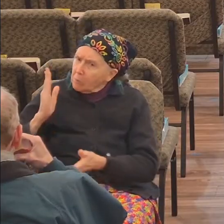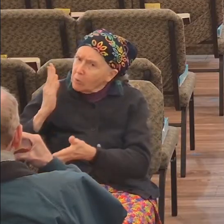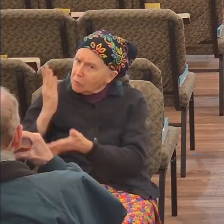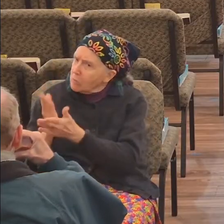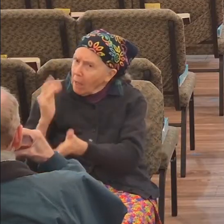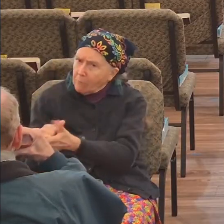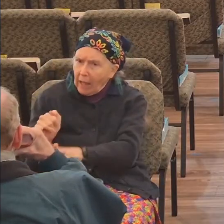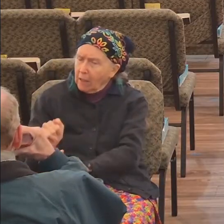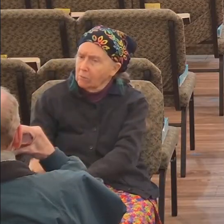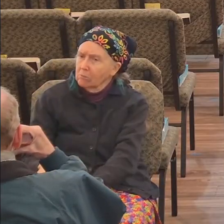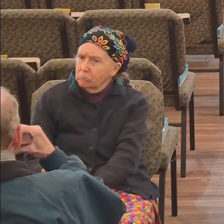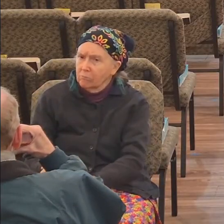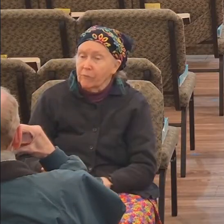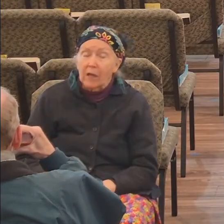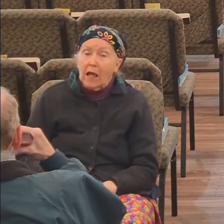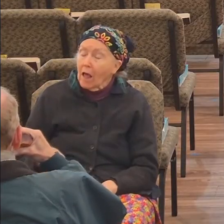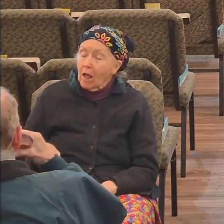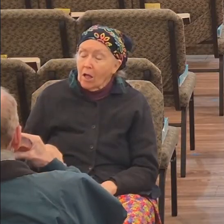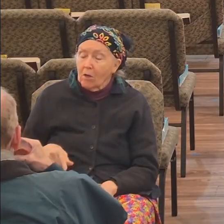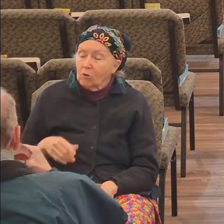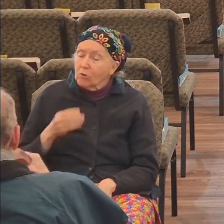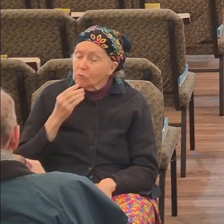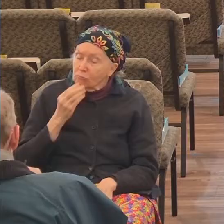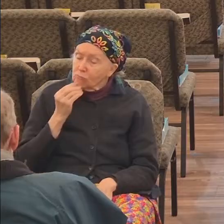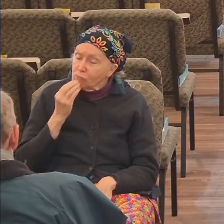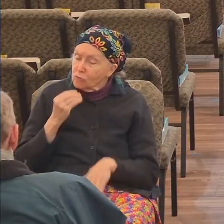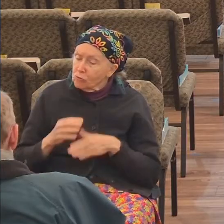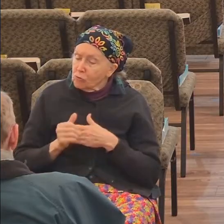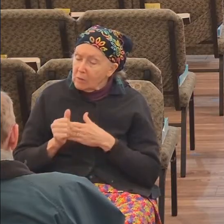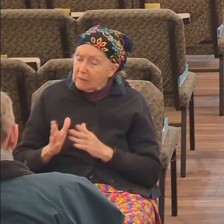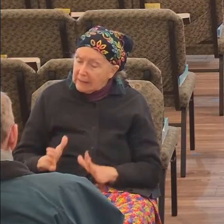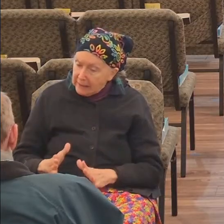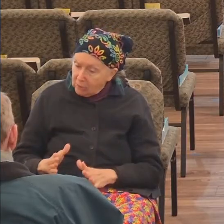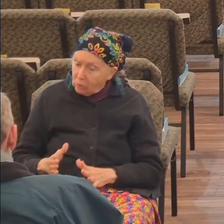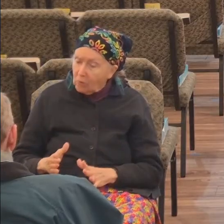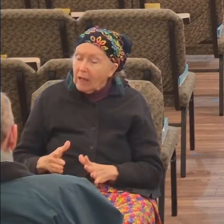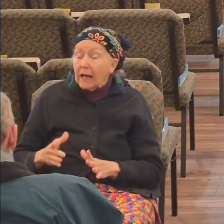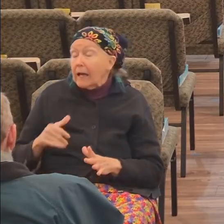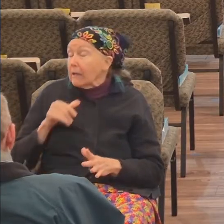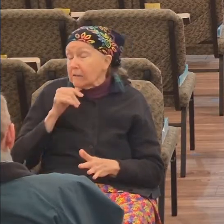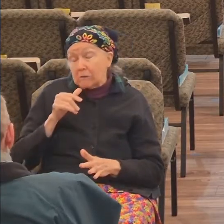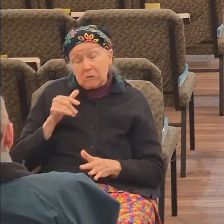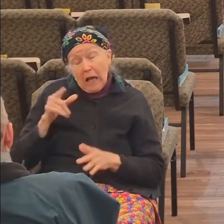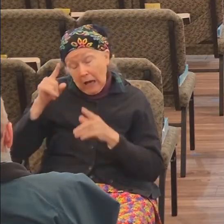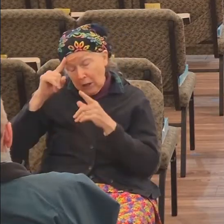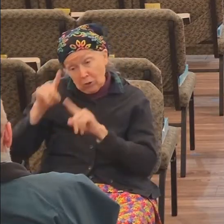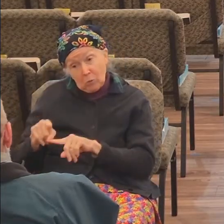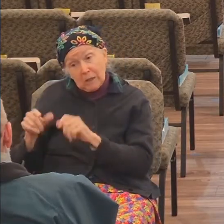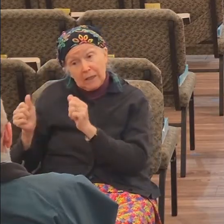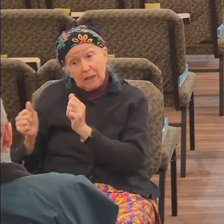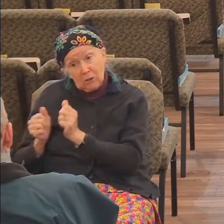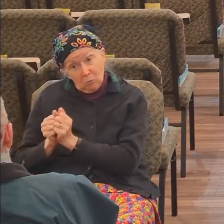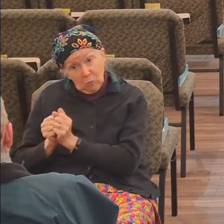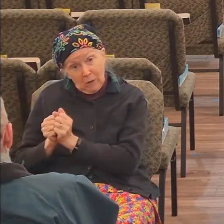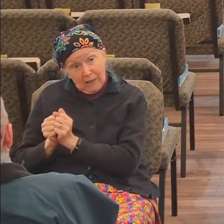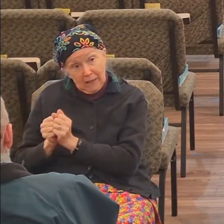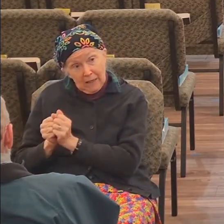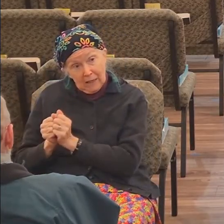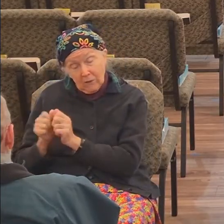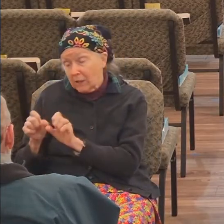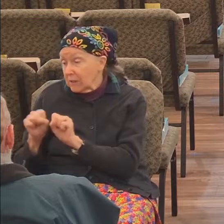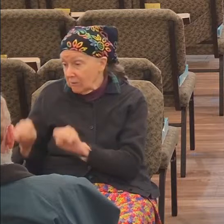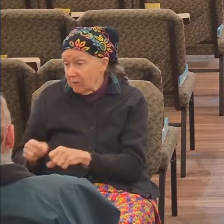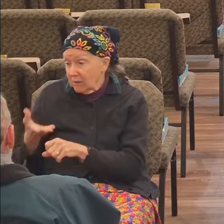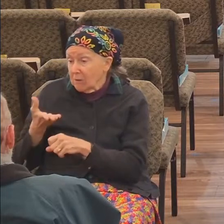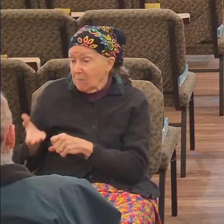didn't necessarily agree with, but they would utilize it to their advantage, right? Okay, so there's some ulterior motives going on